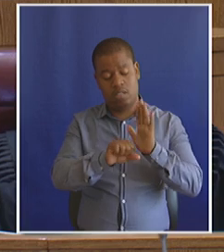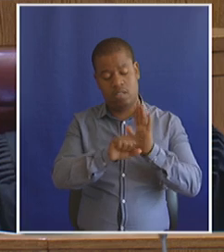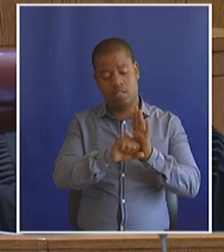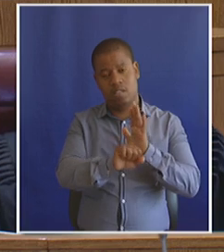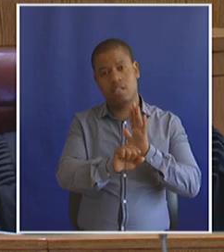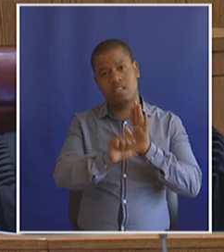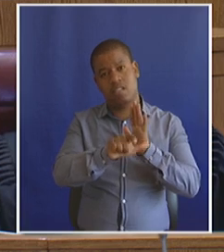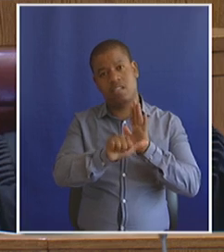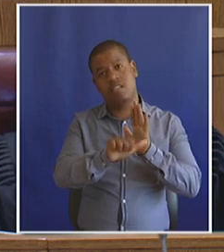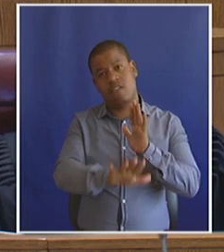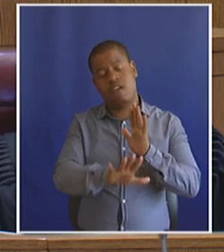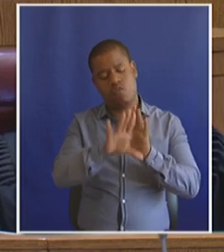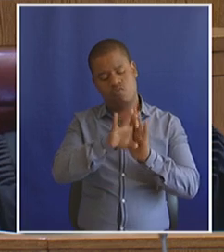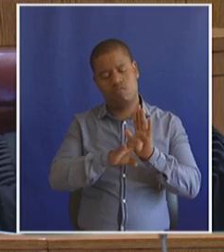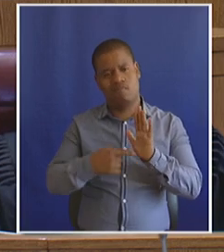Constitution.